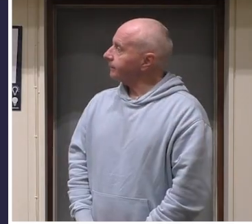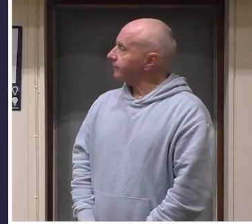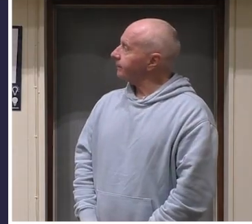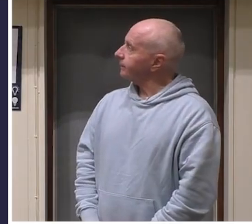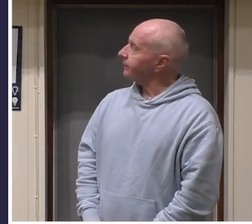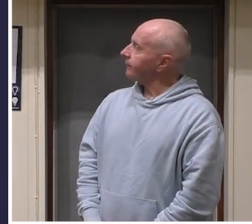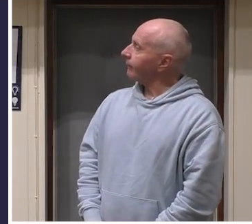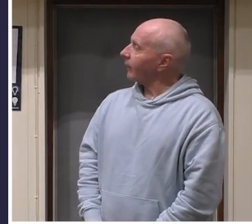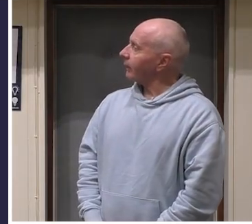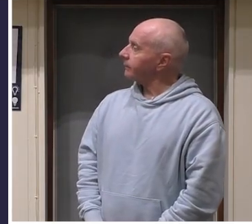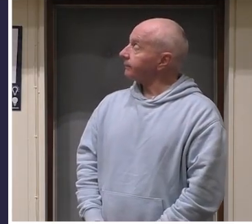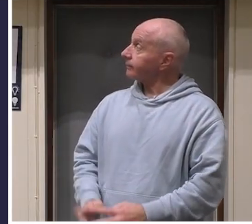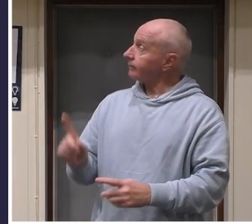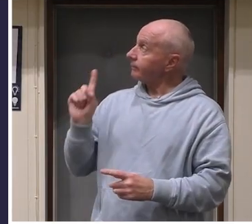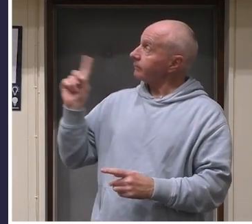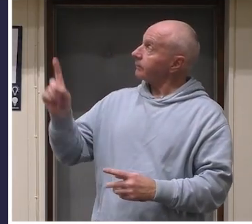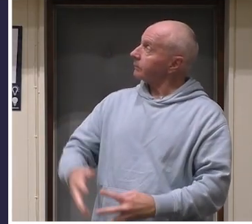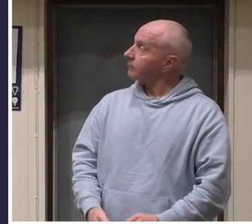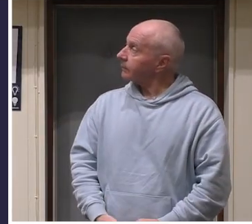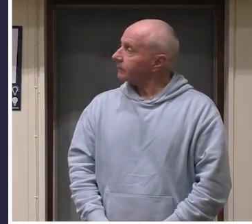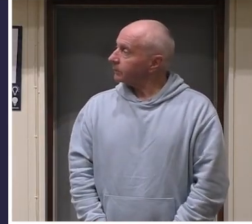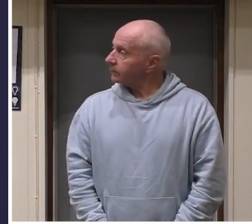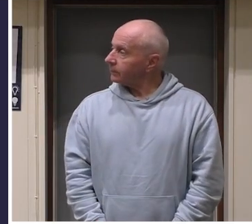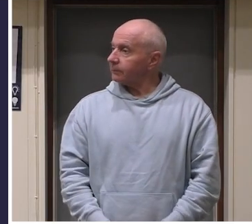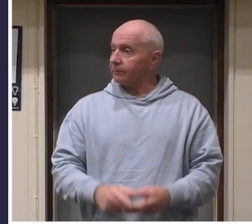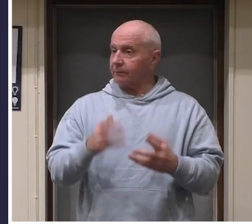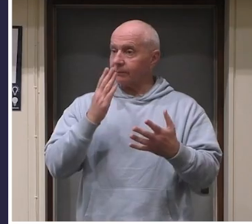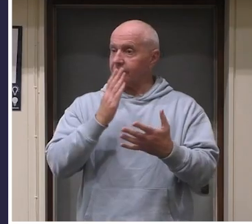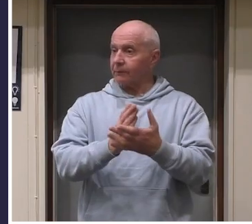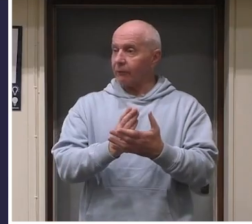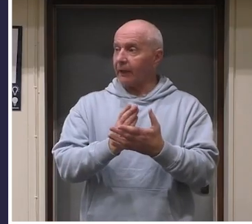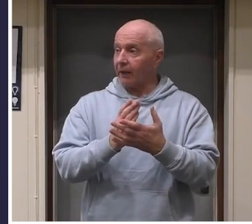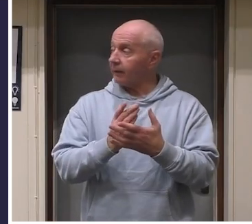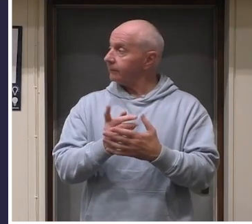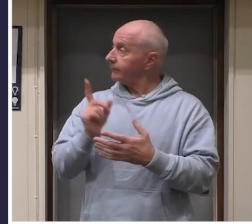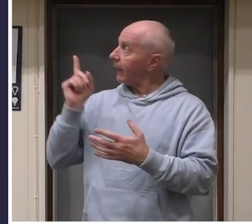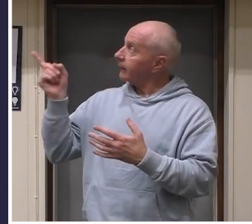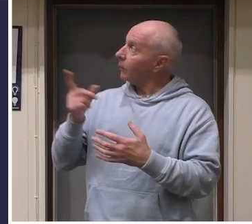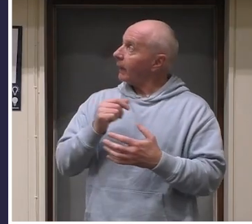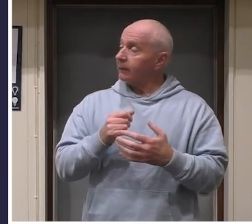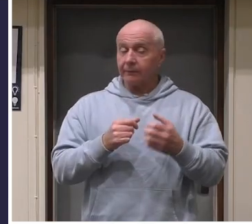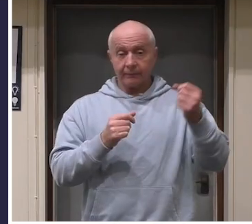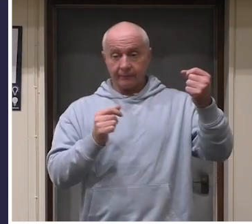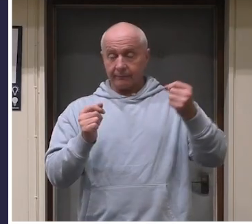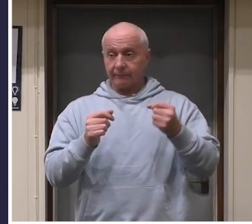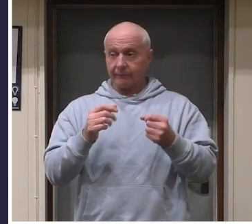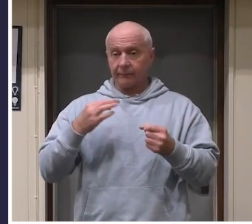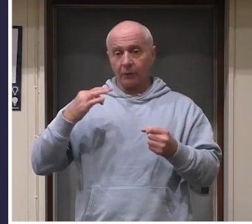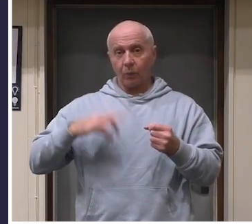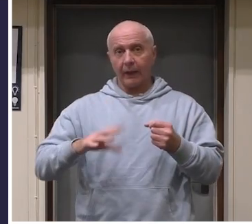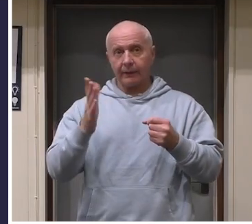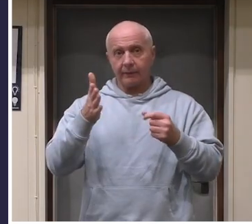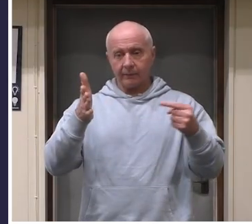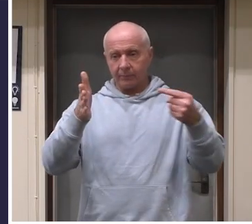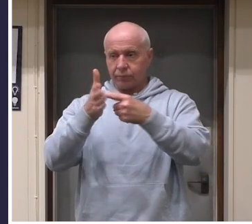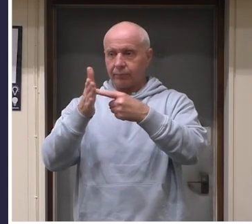this experiment was performed, this is the real data in real time, and each time there's a white spot. That's an electron hitting the